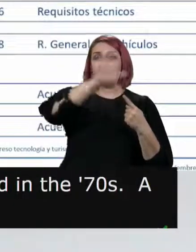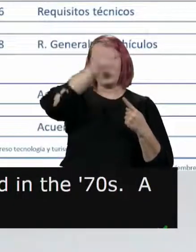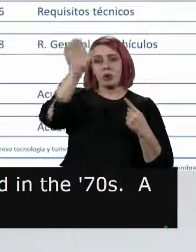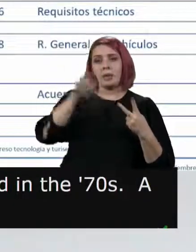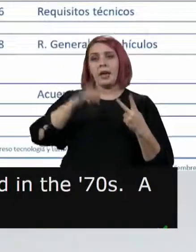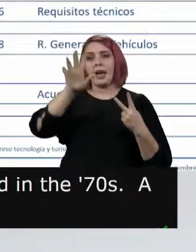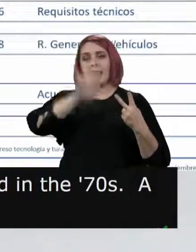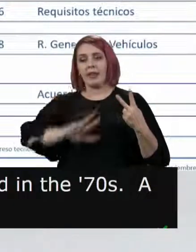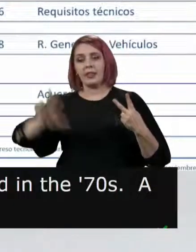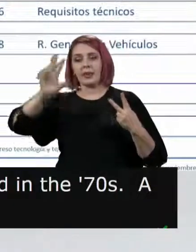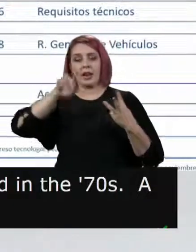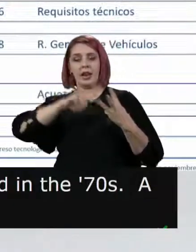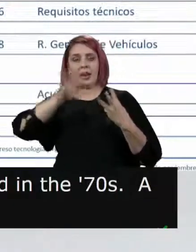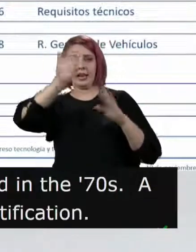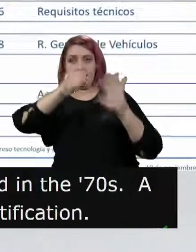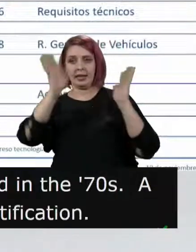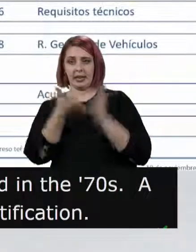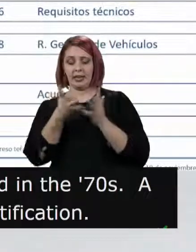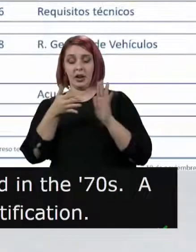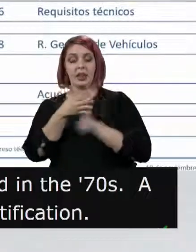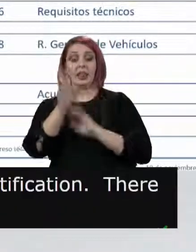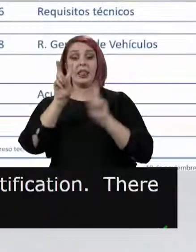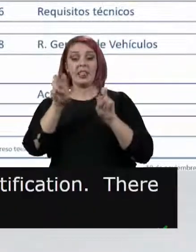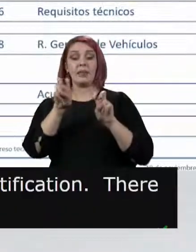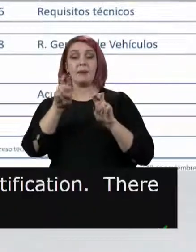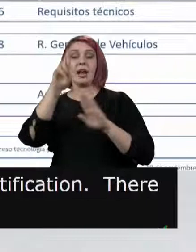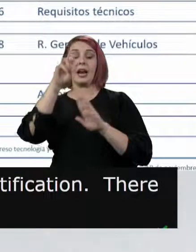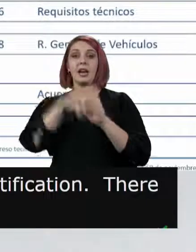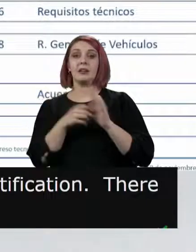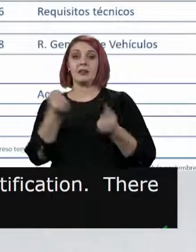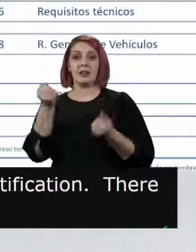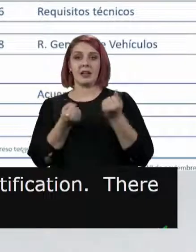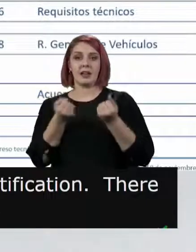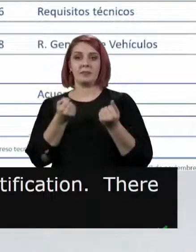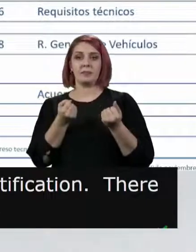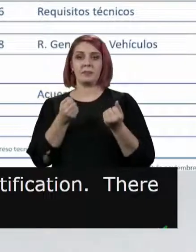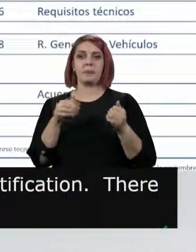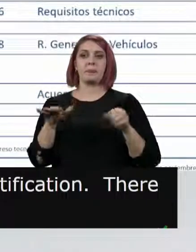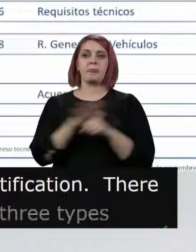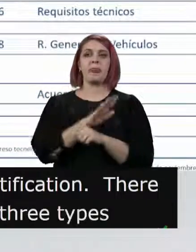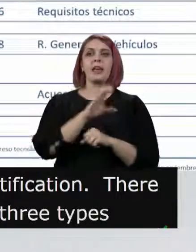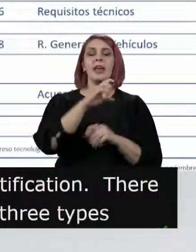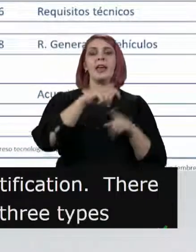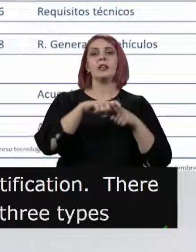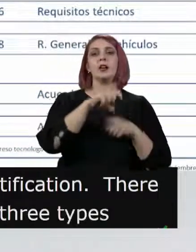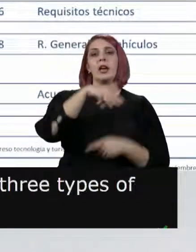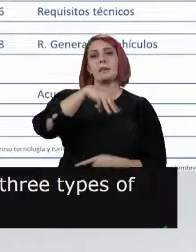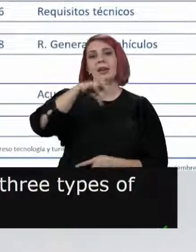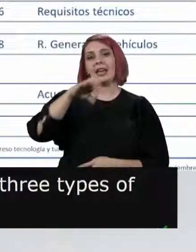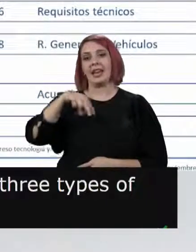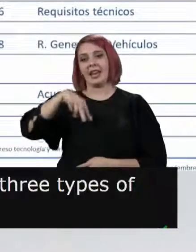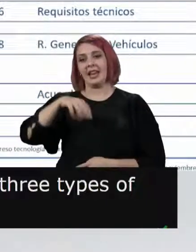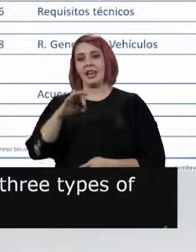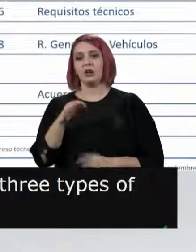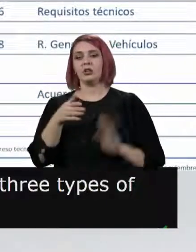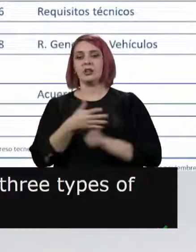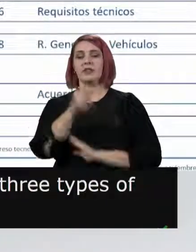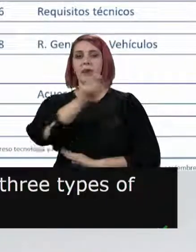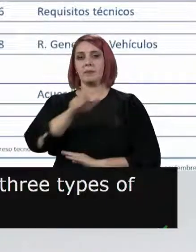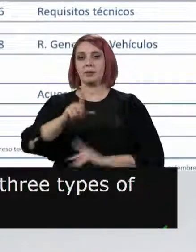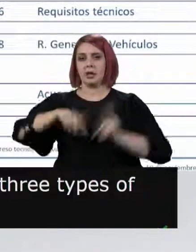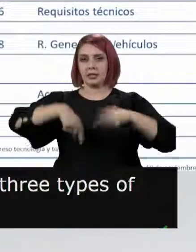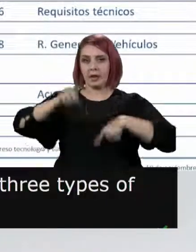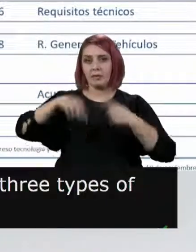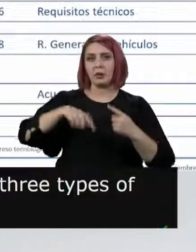There is both, as I mentioned before, there are 3 types of regulation: international, national, and European. You can see